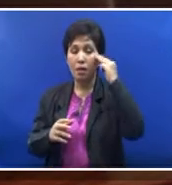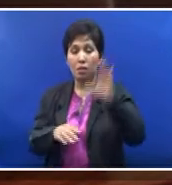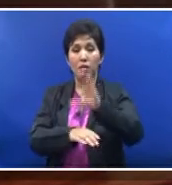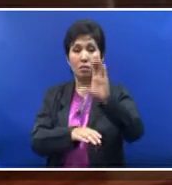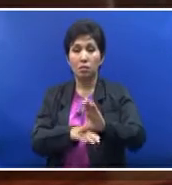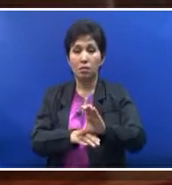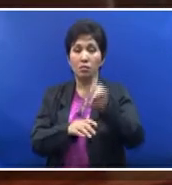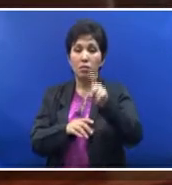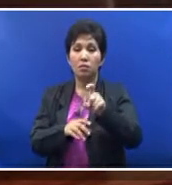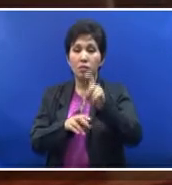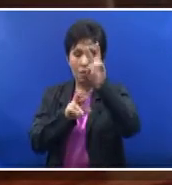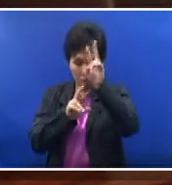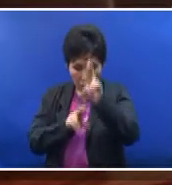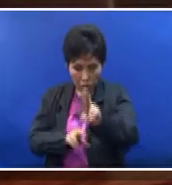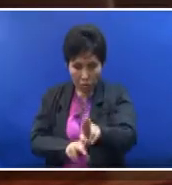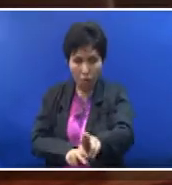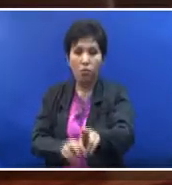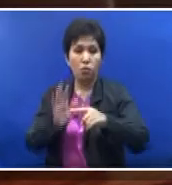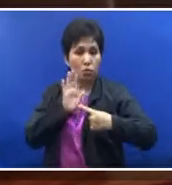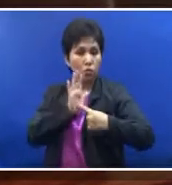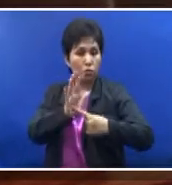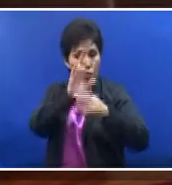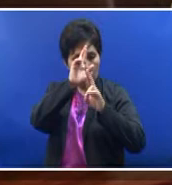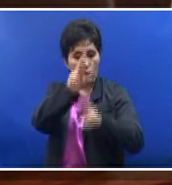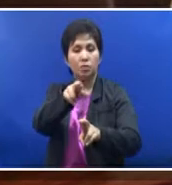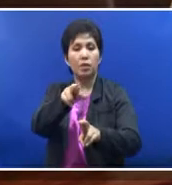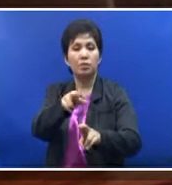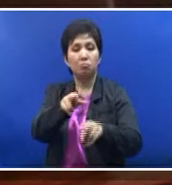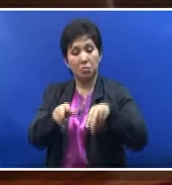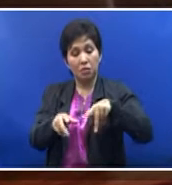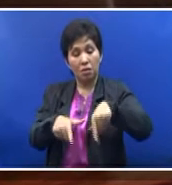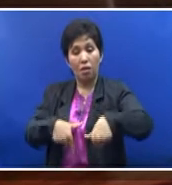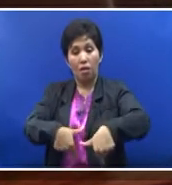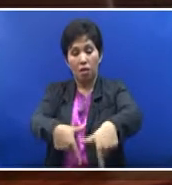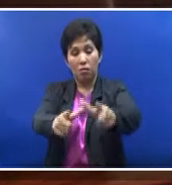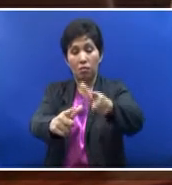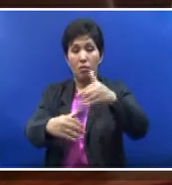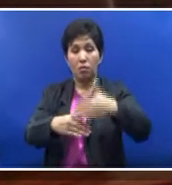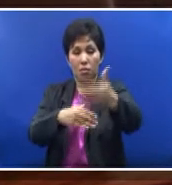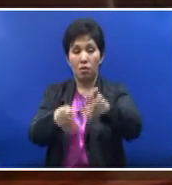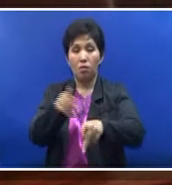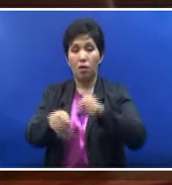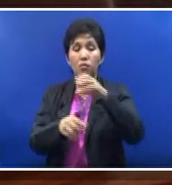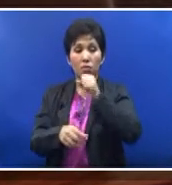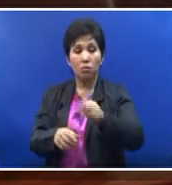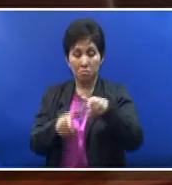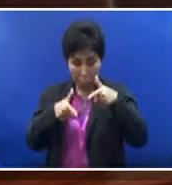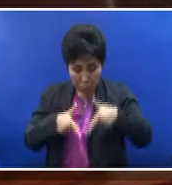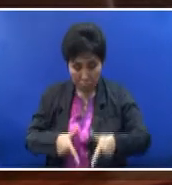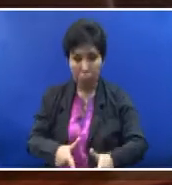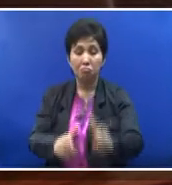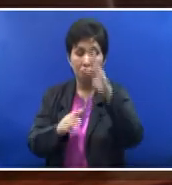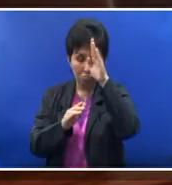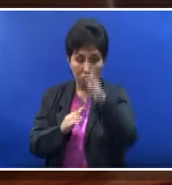lower down our shoulder, right, just to show respect. So that is symbolic in nature. Okay, maybe for other culture, they do not